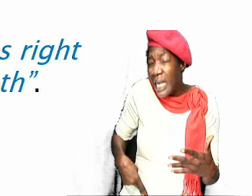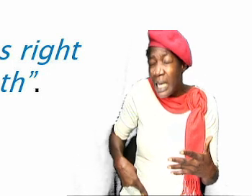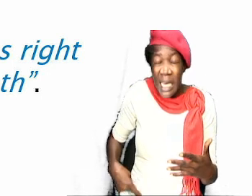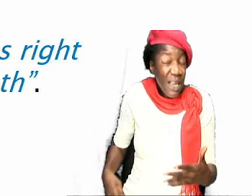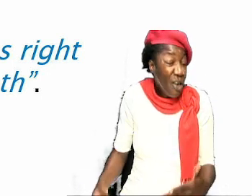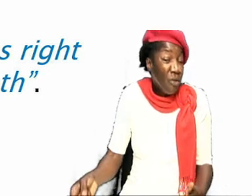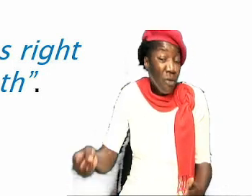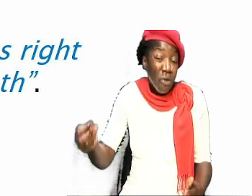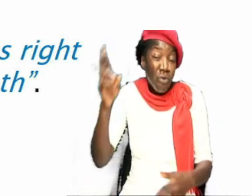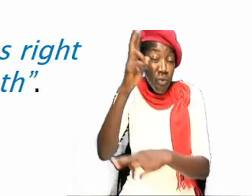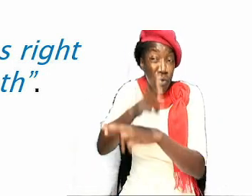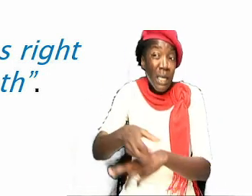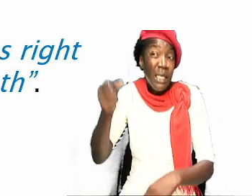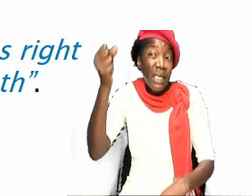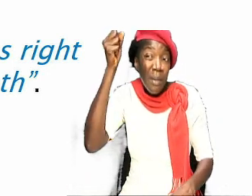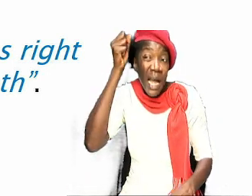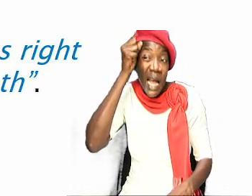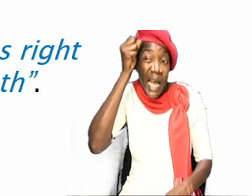but he was